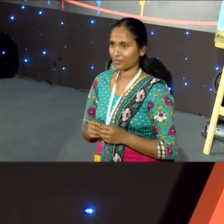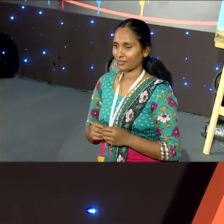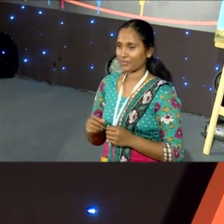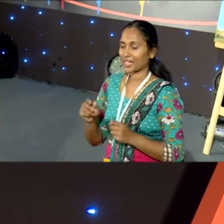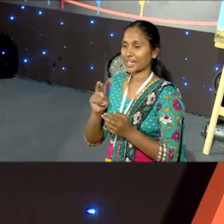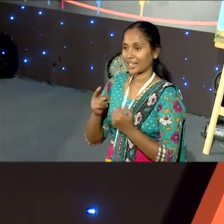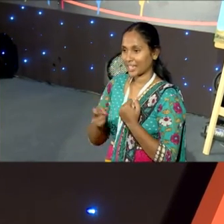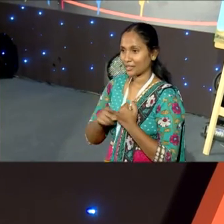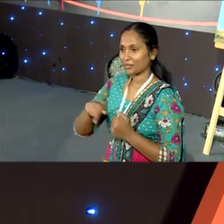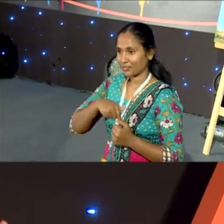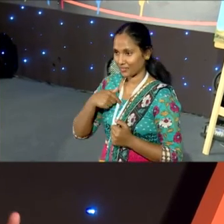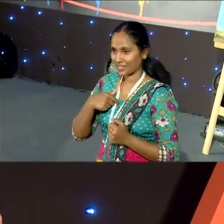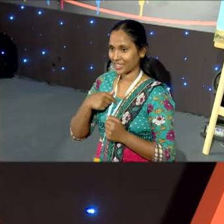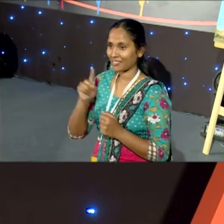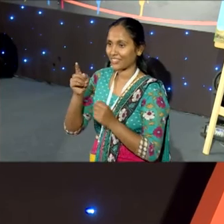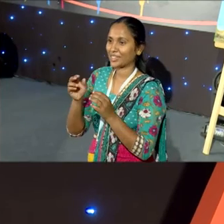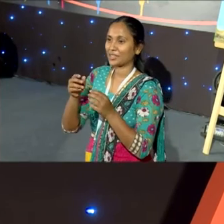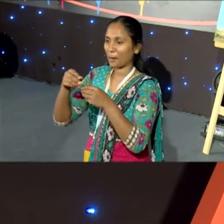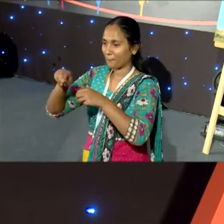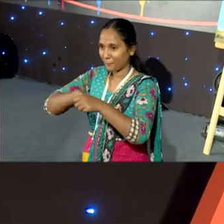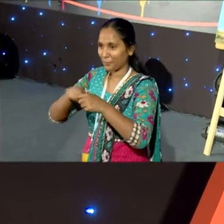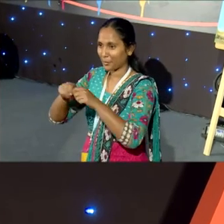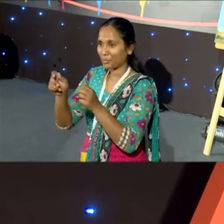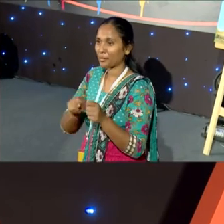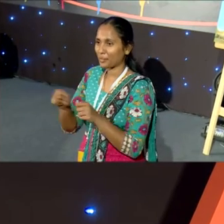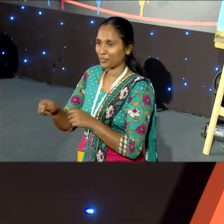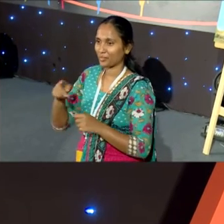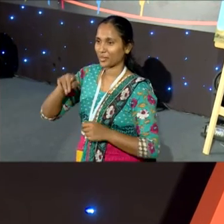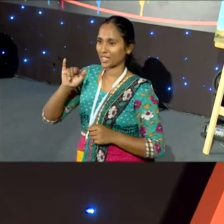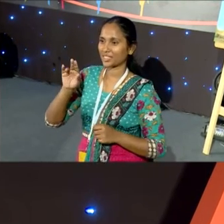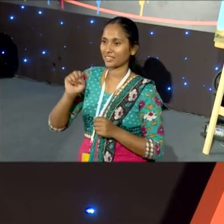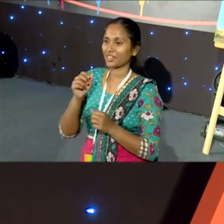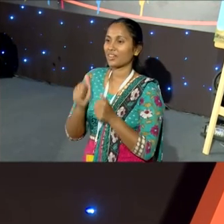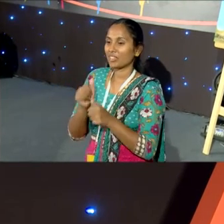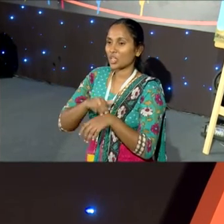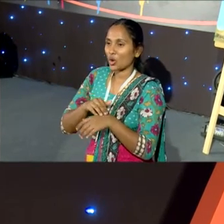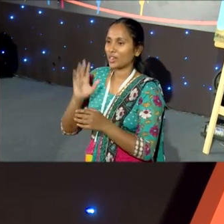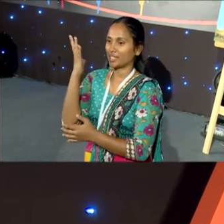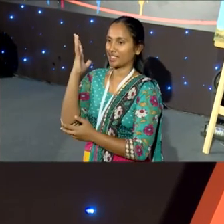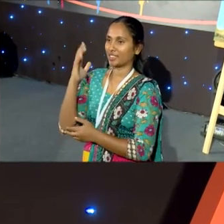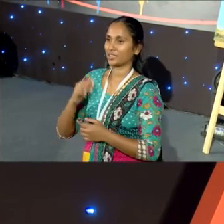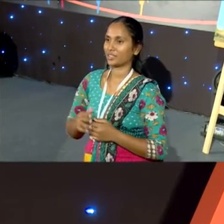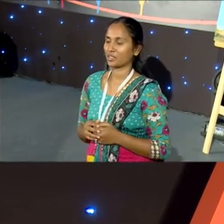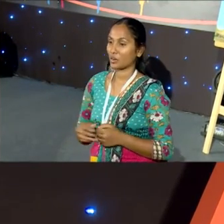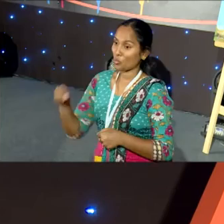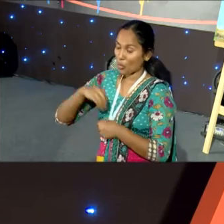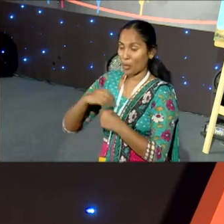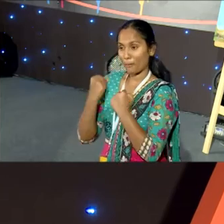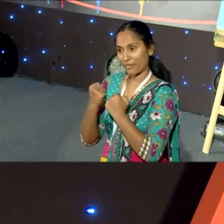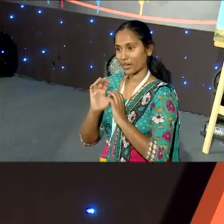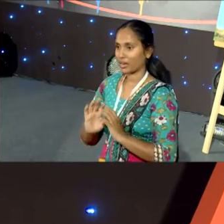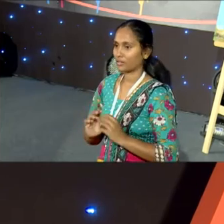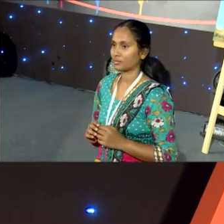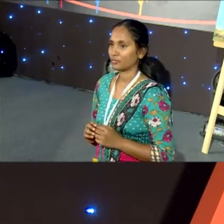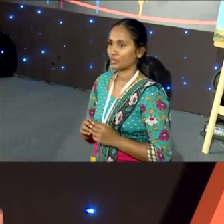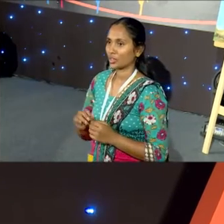himself in one piece, which is dream. And the greatest capacity for